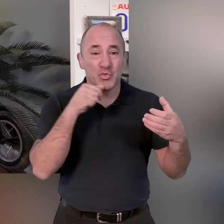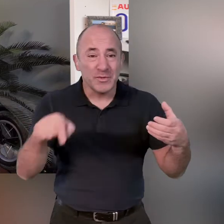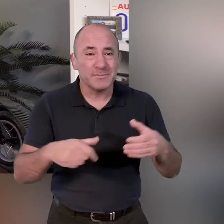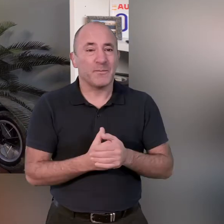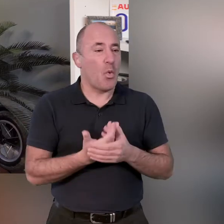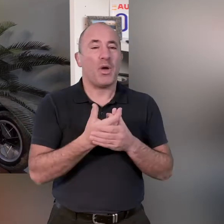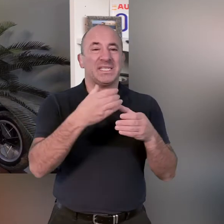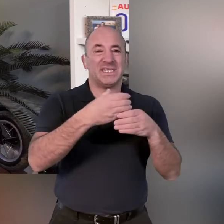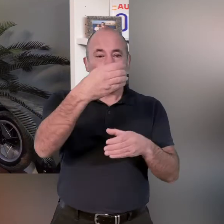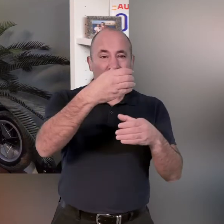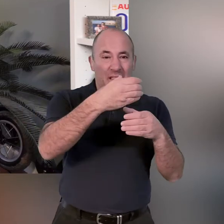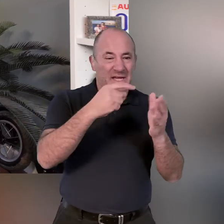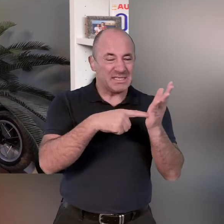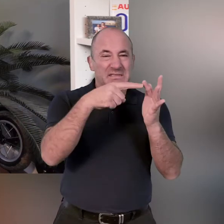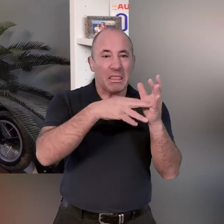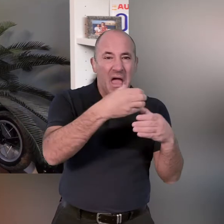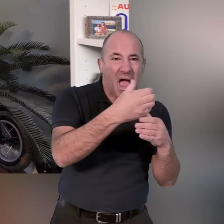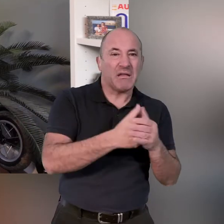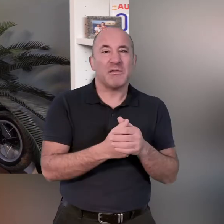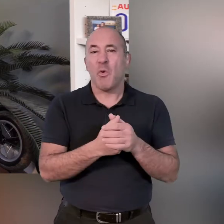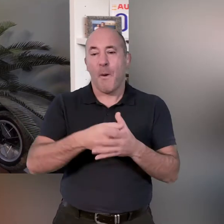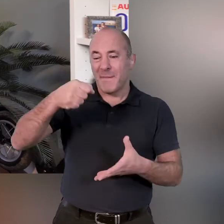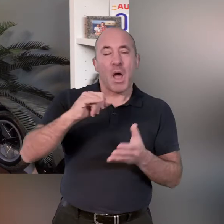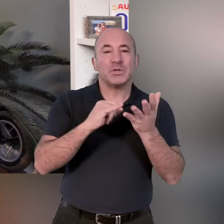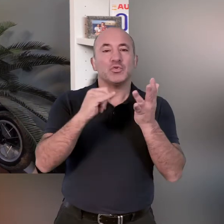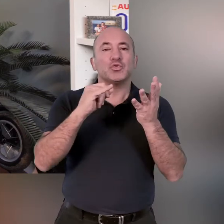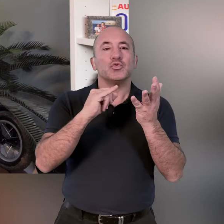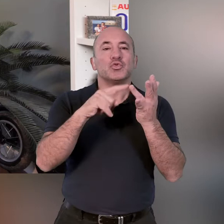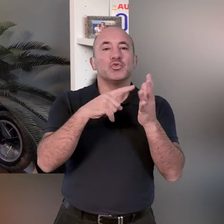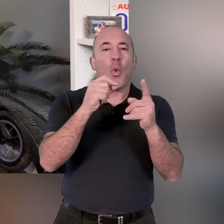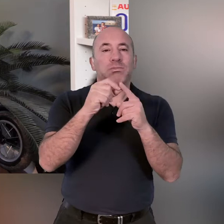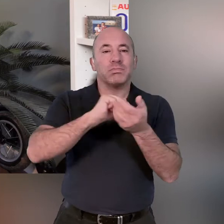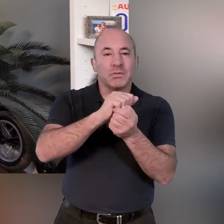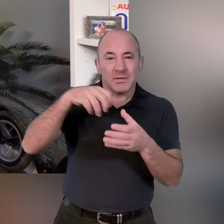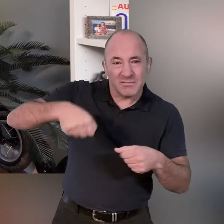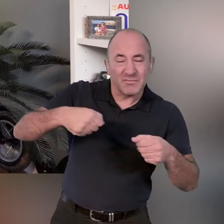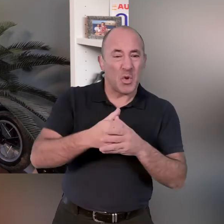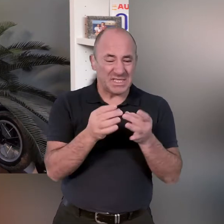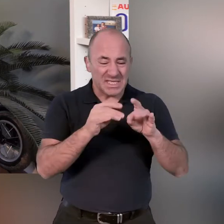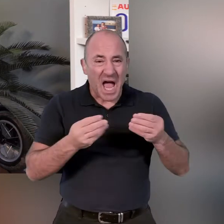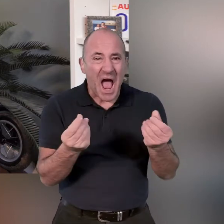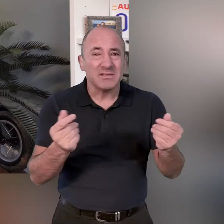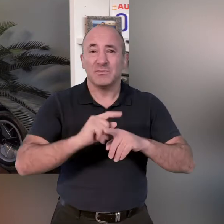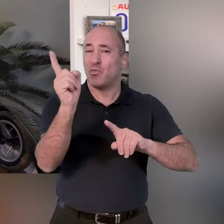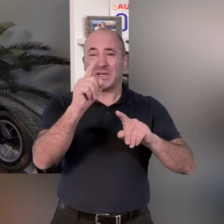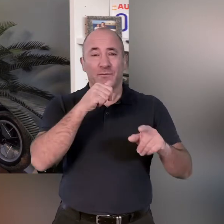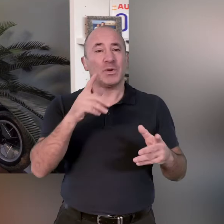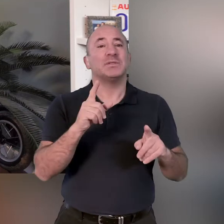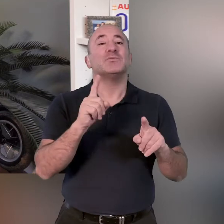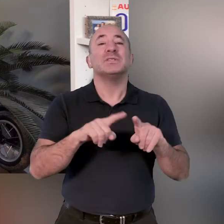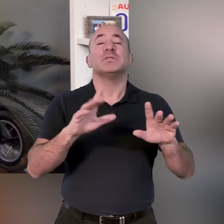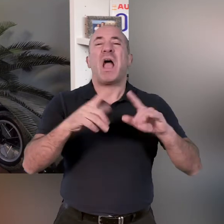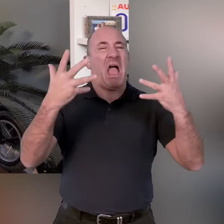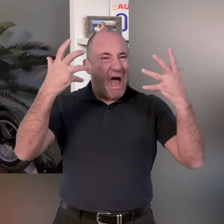up, you know, tin cans, bags of salt, sand, whatever you've got,